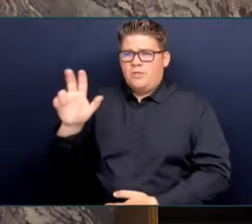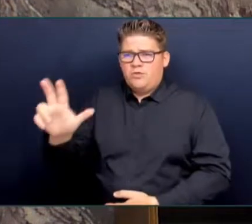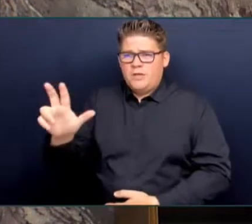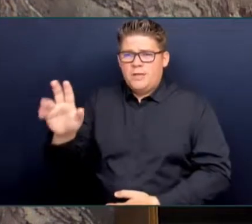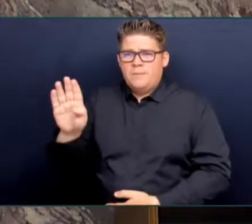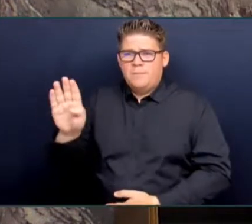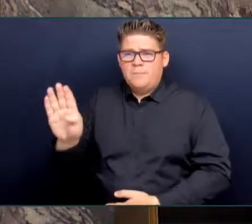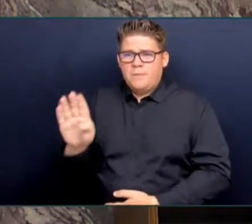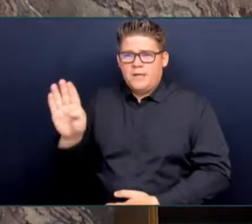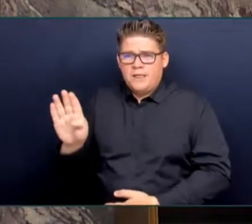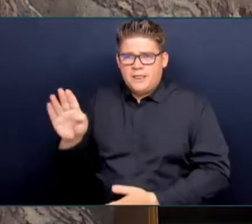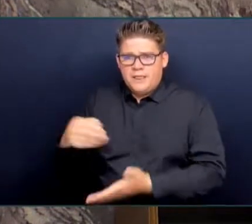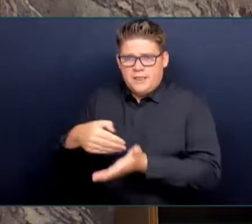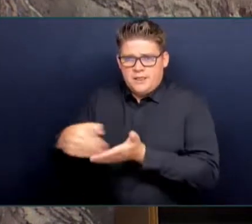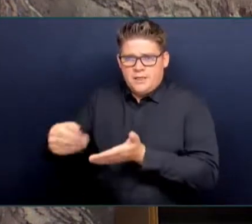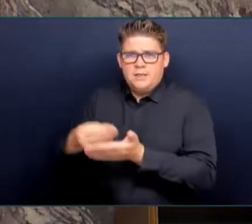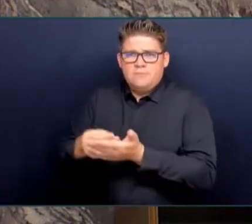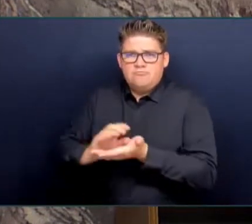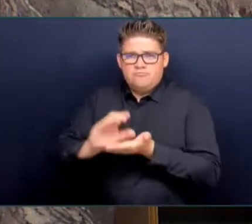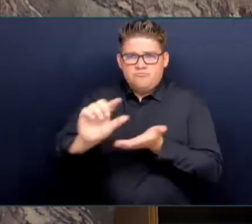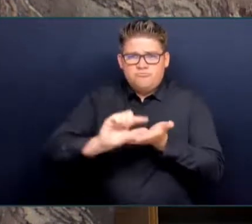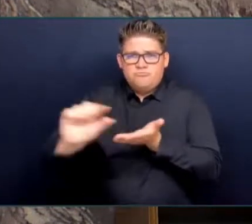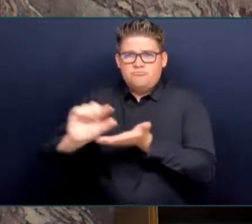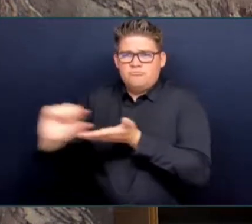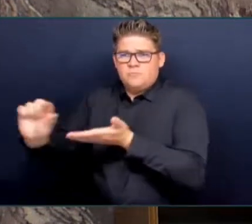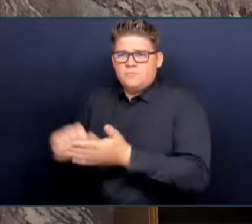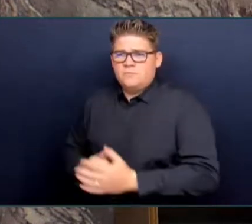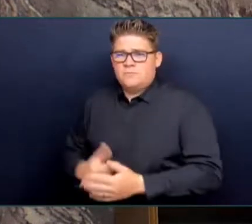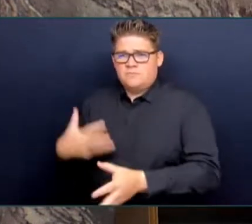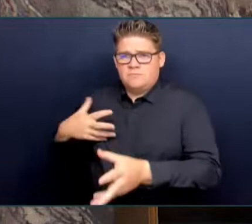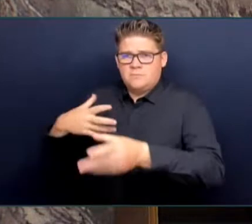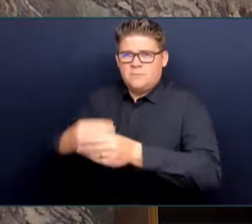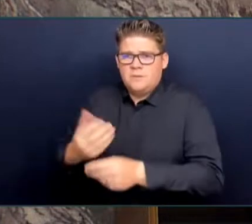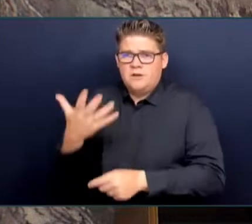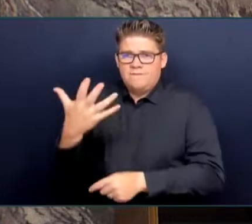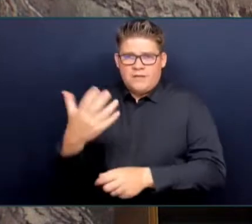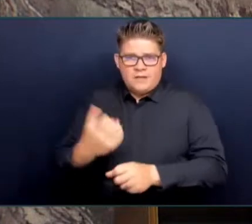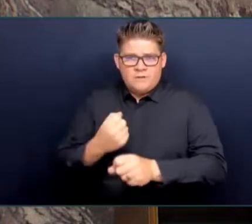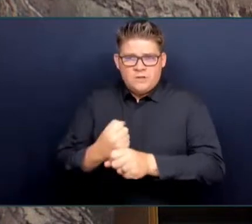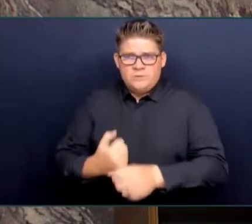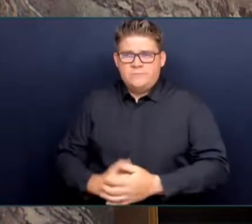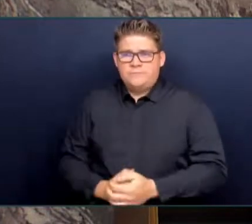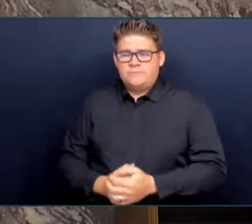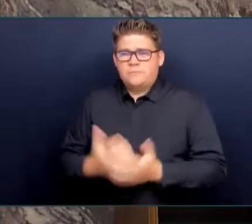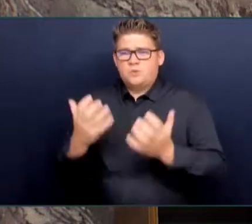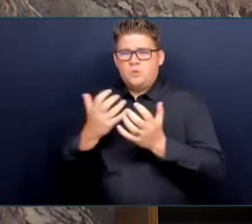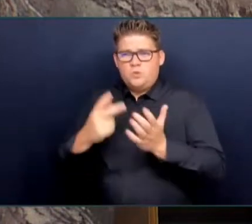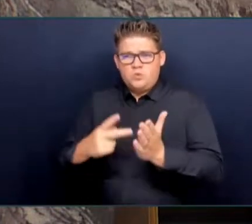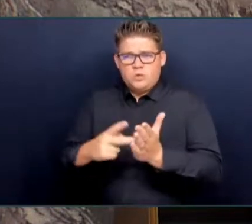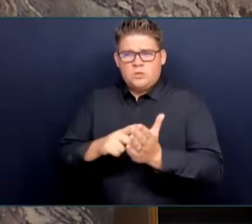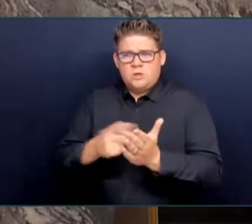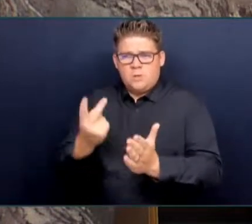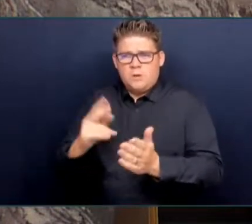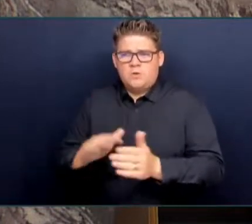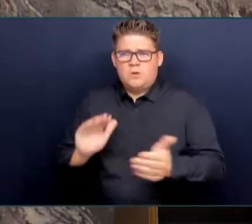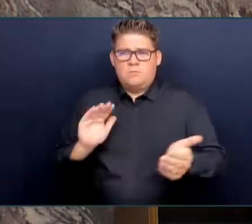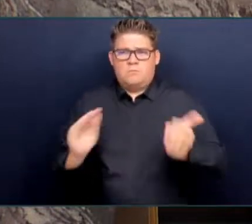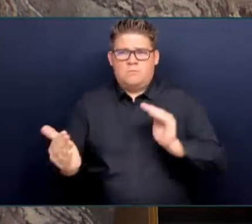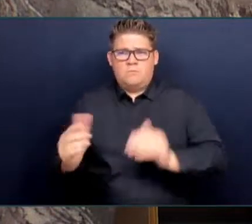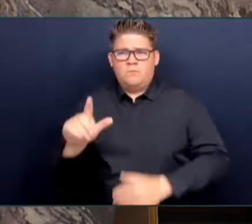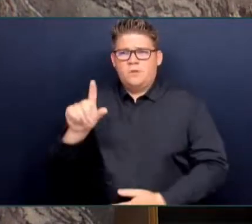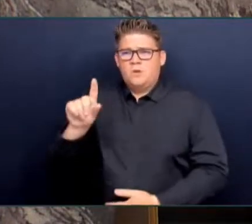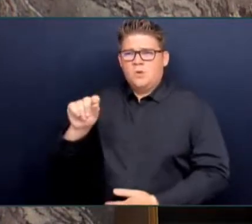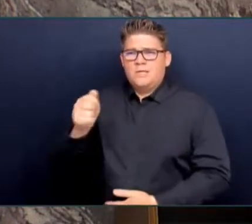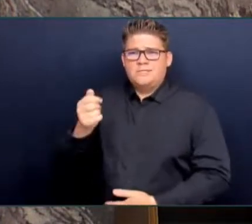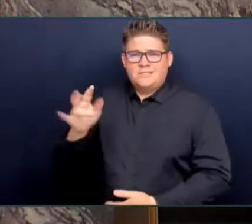over the past 5 years. That's nearly double the level that it was in 2017. Good job. How can this Minister of